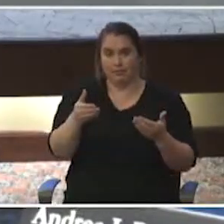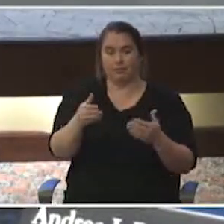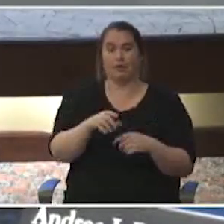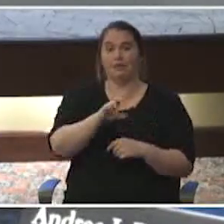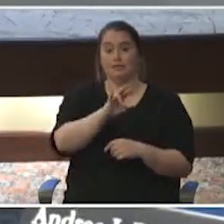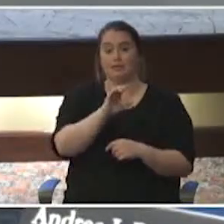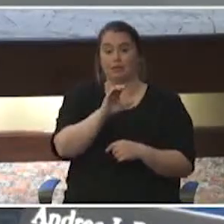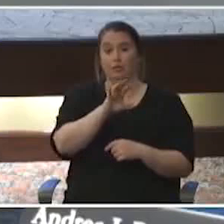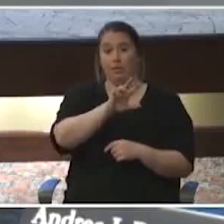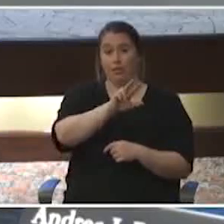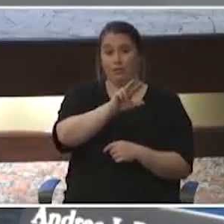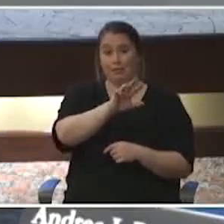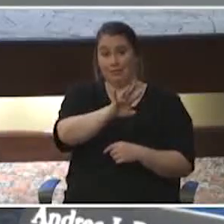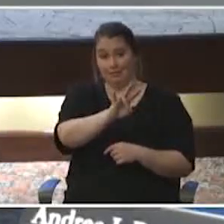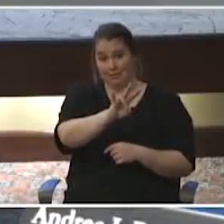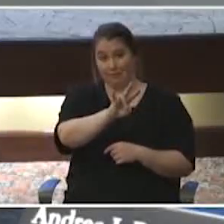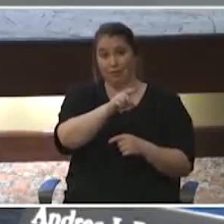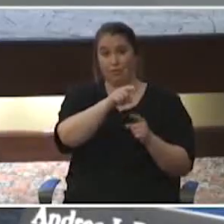2025-737 through